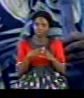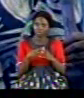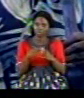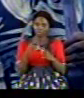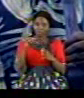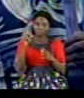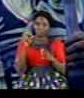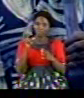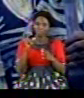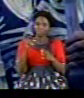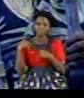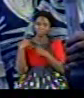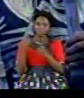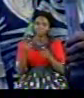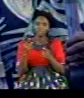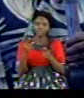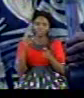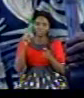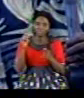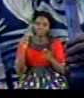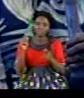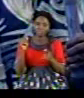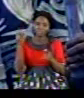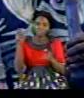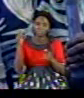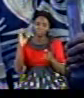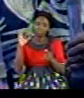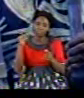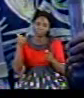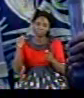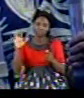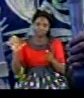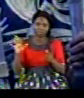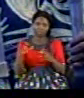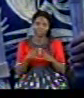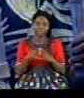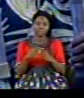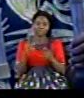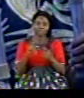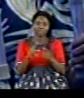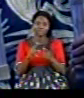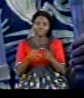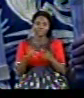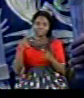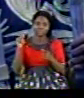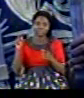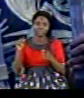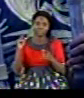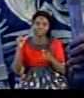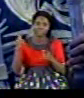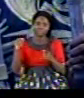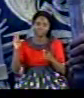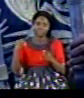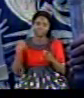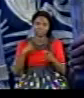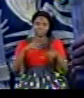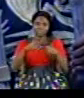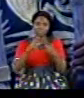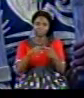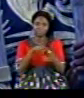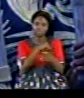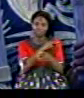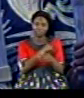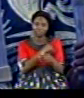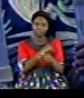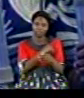in 2015. Till 17, it was so serious that we went to hospital